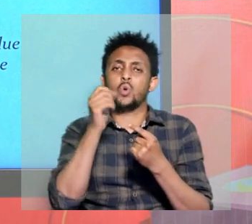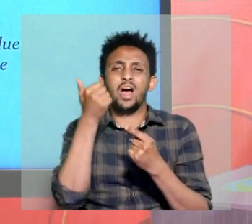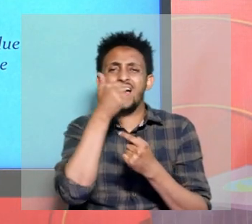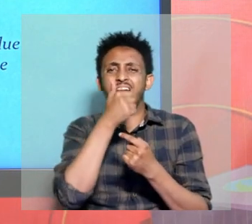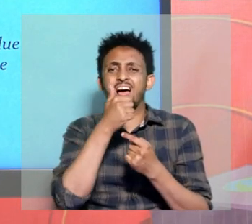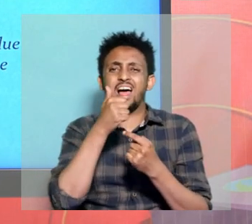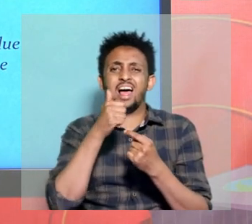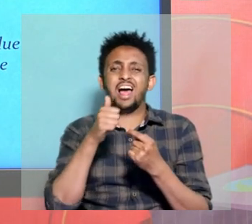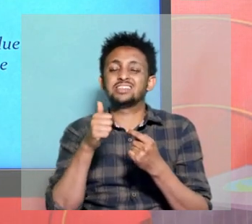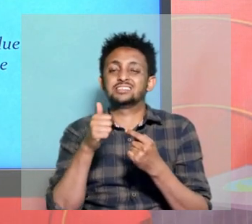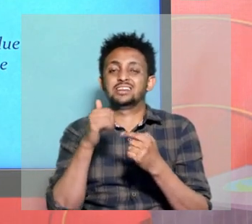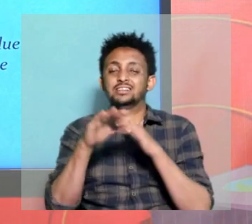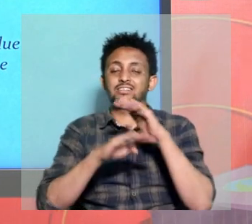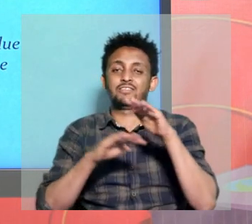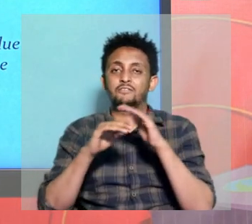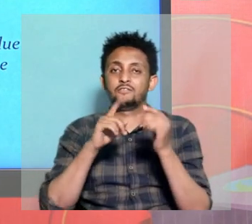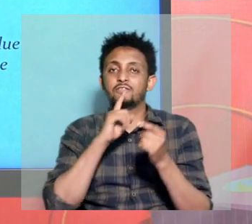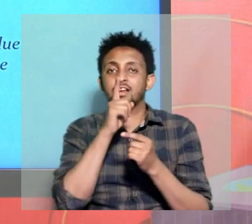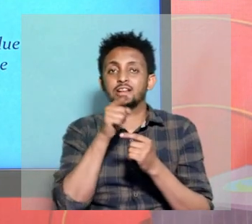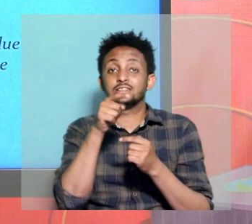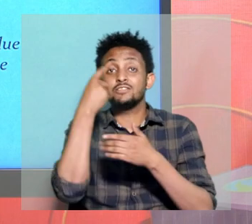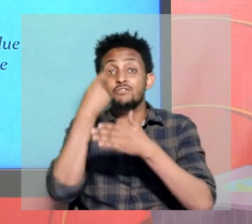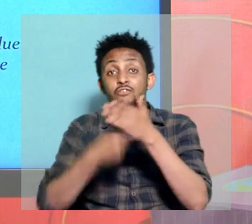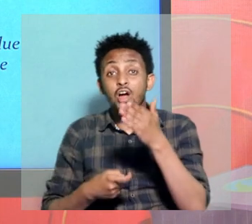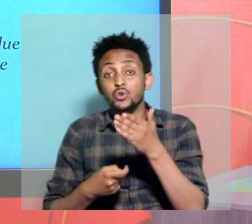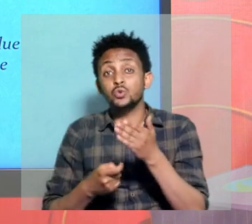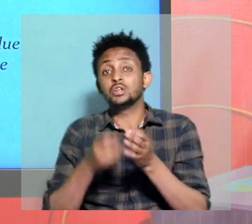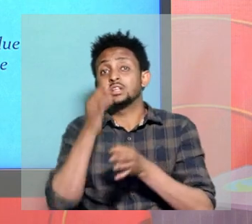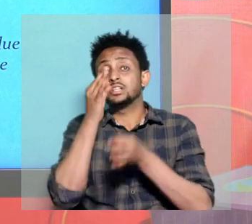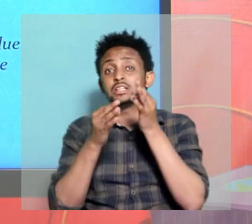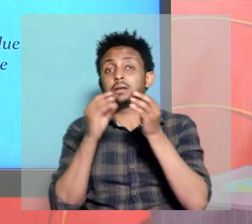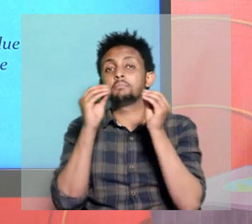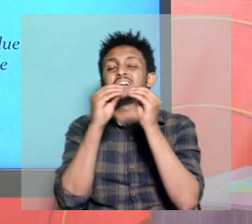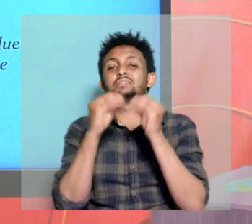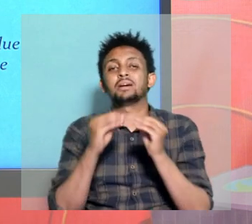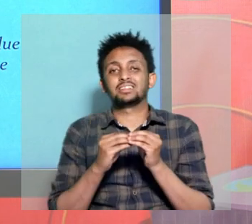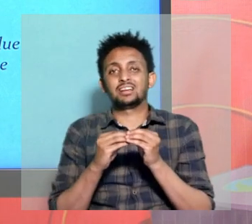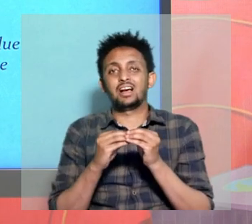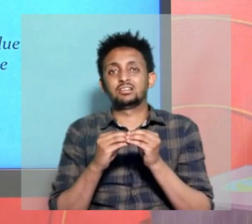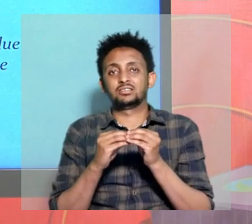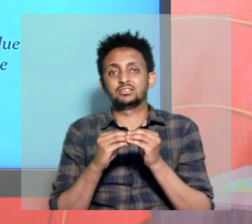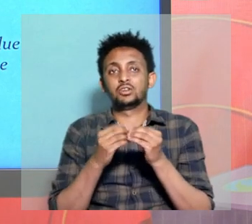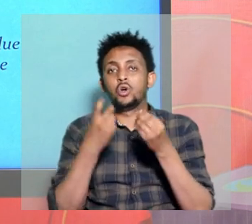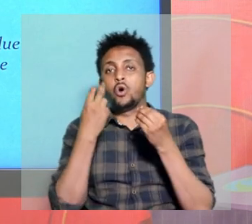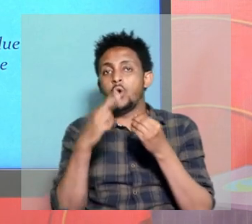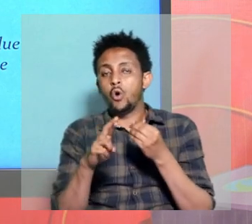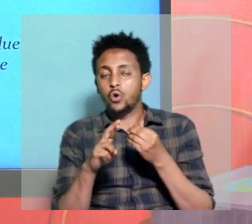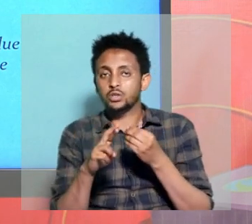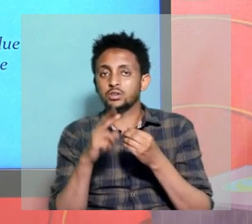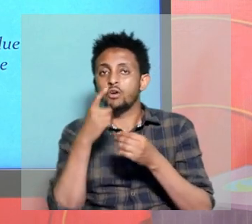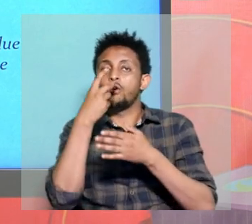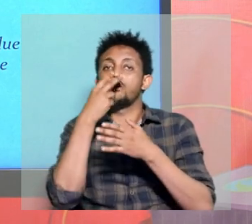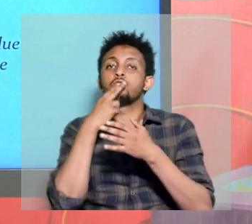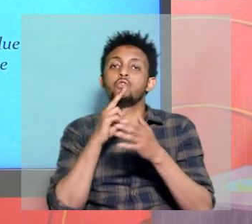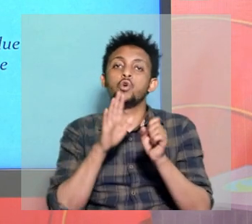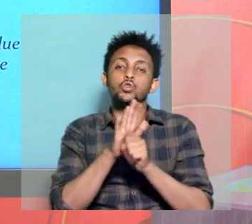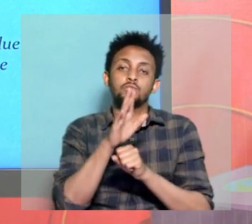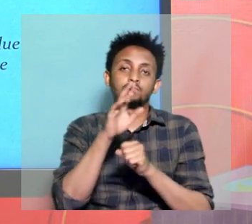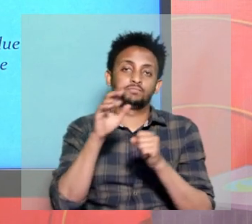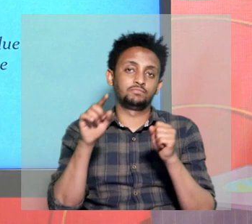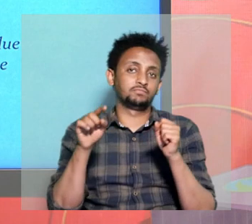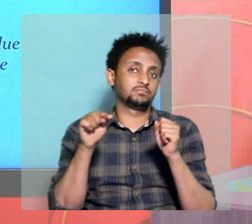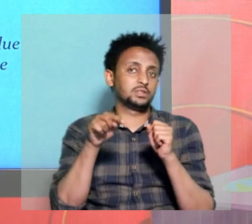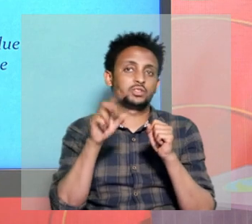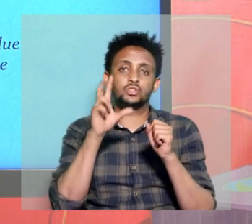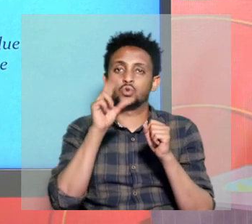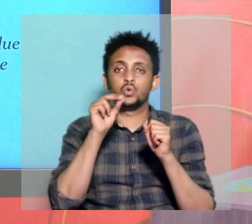any finite step. So this value is determined from mathematical interpolation on volume versus temperature graph.